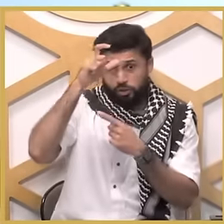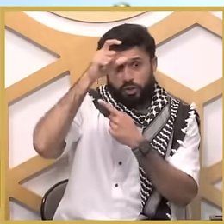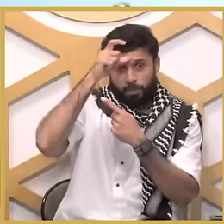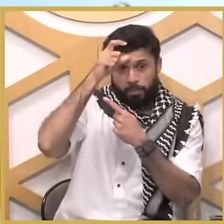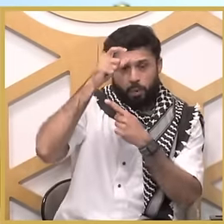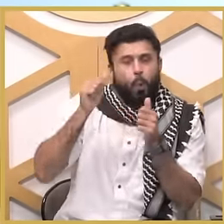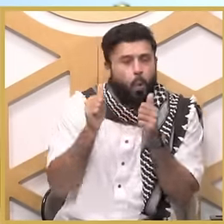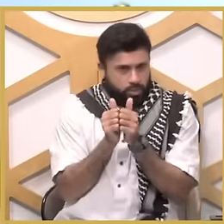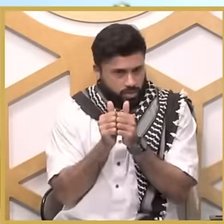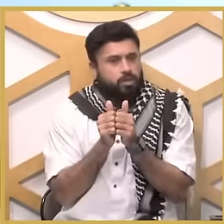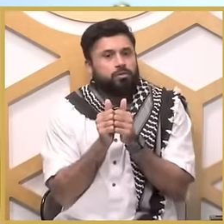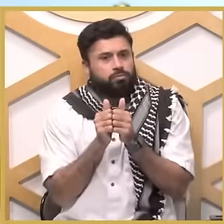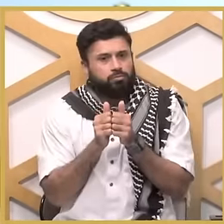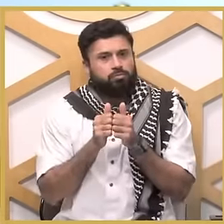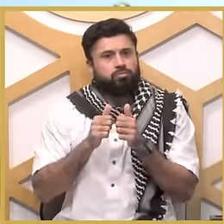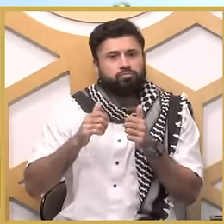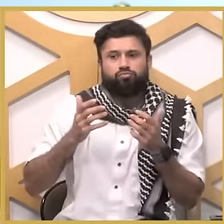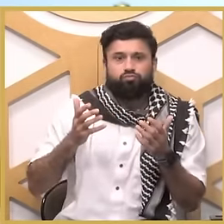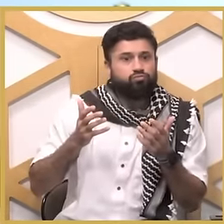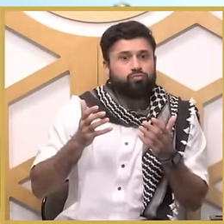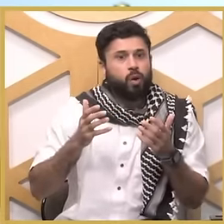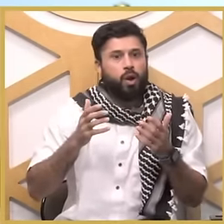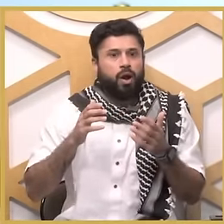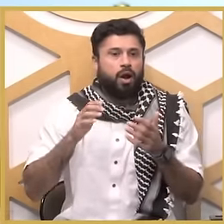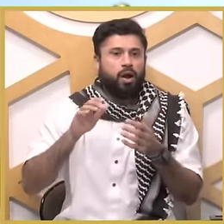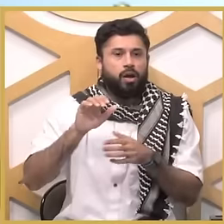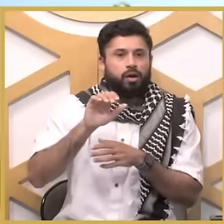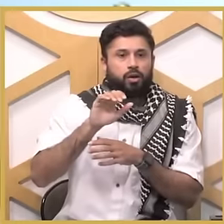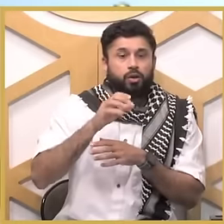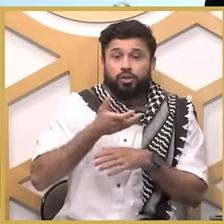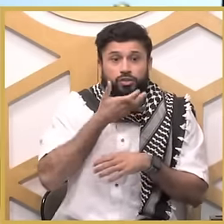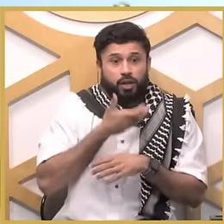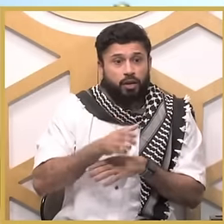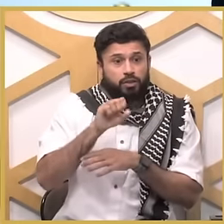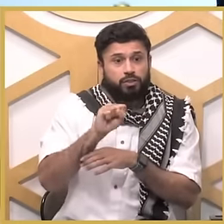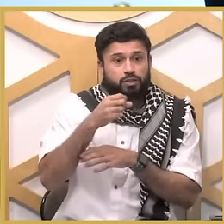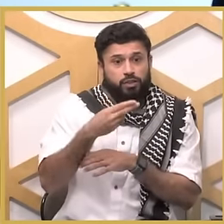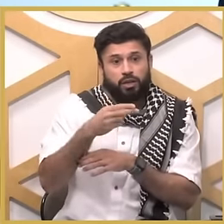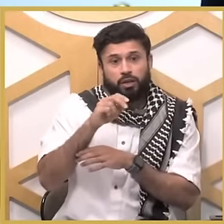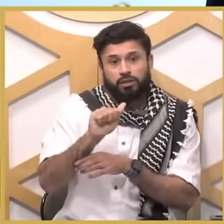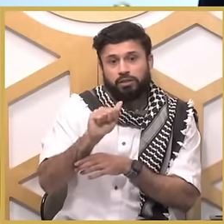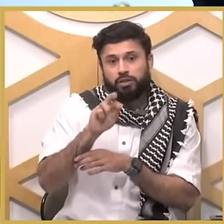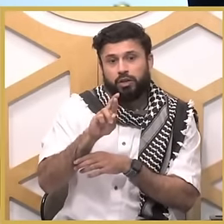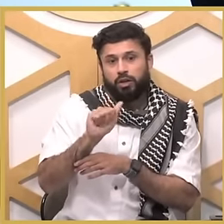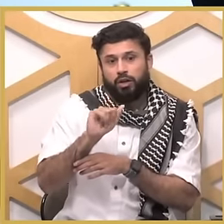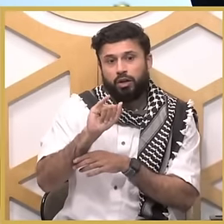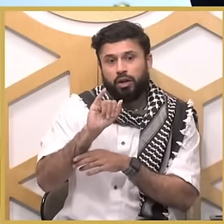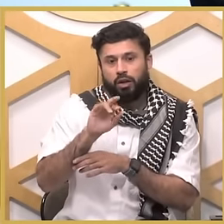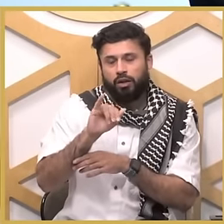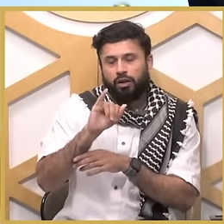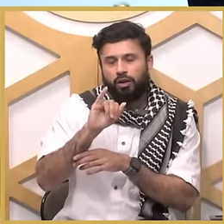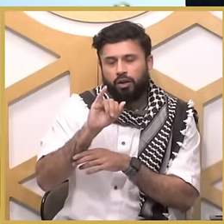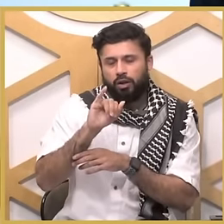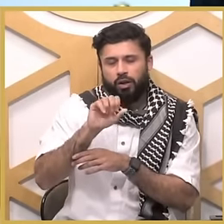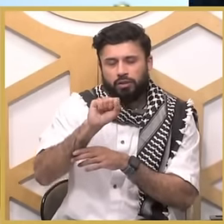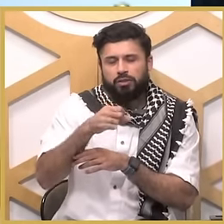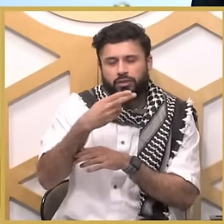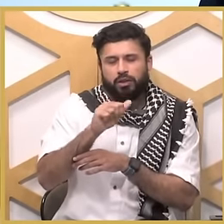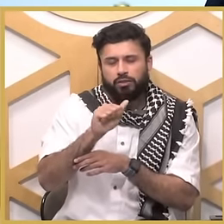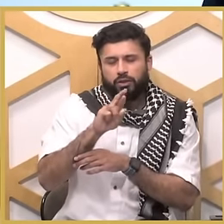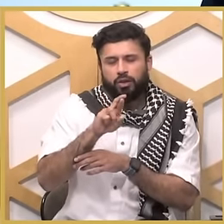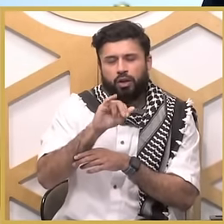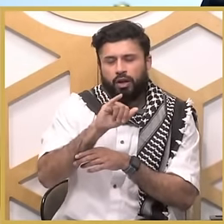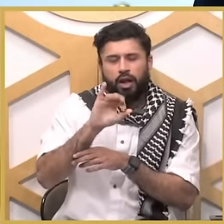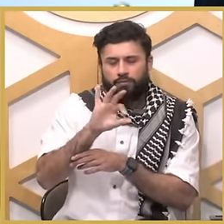and obviously just kind of grieve together over his death and share that perspective. And when I was in Hafiz Mustafa in Turkey, I ran into the